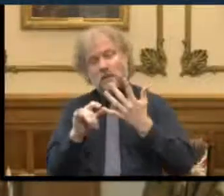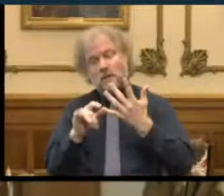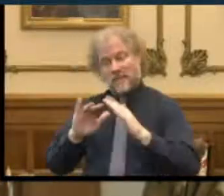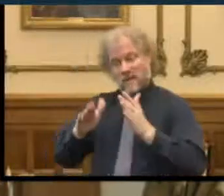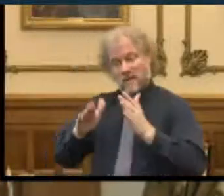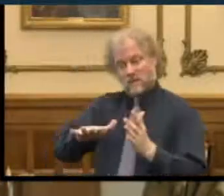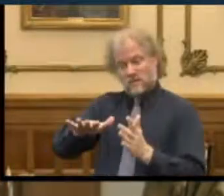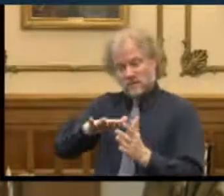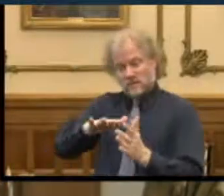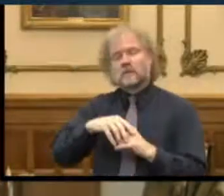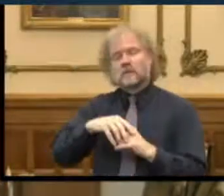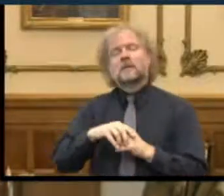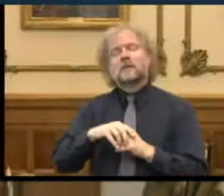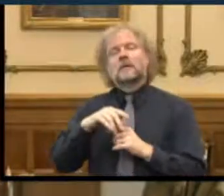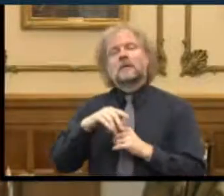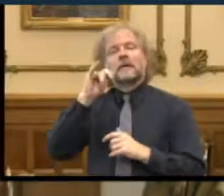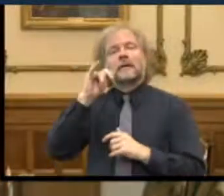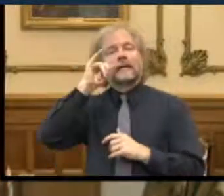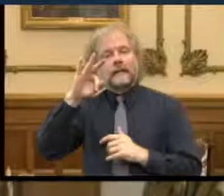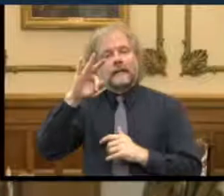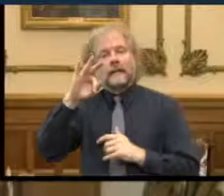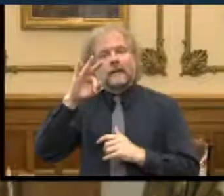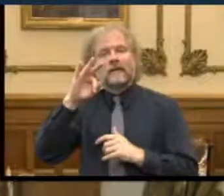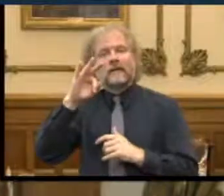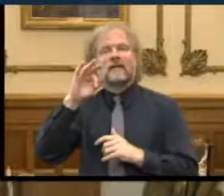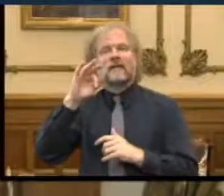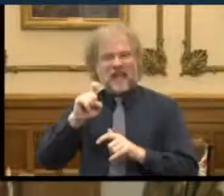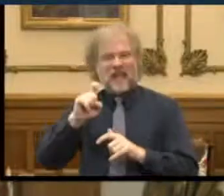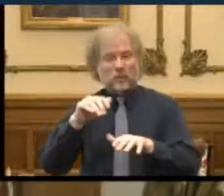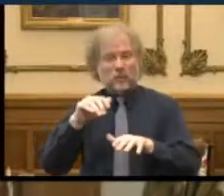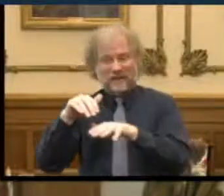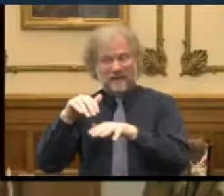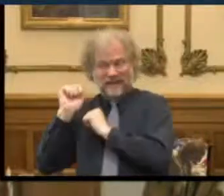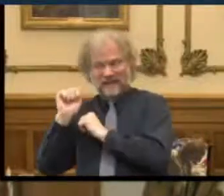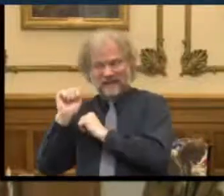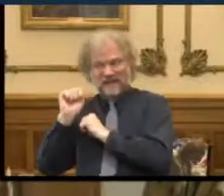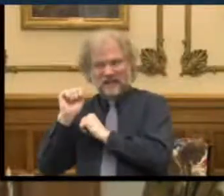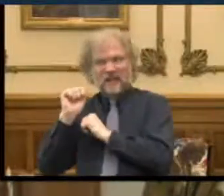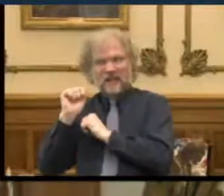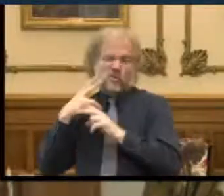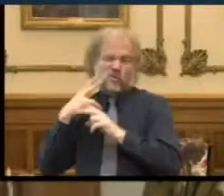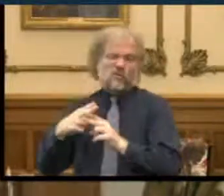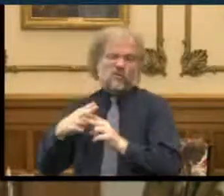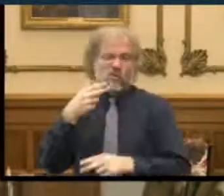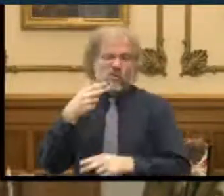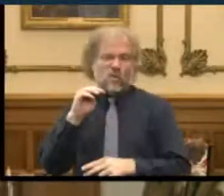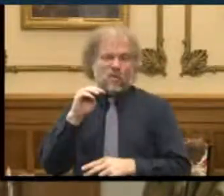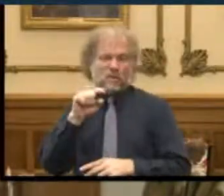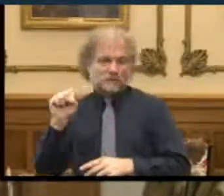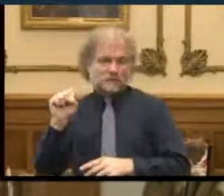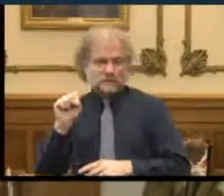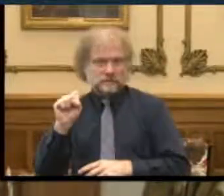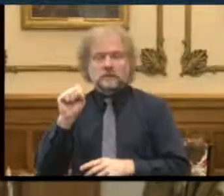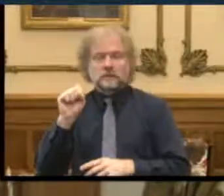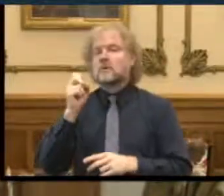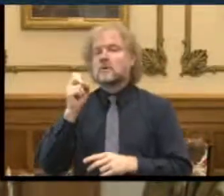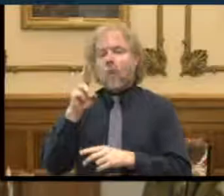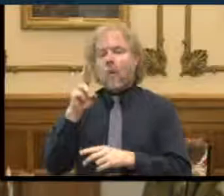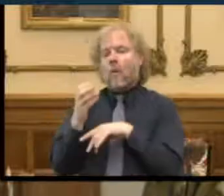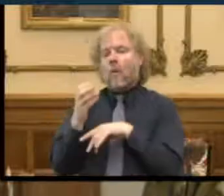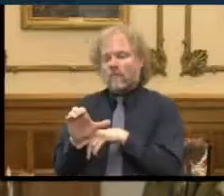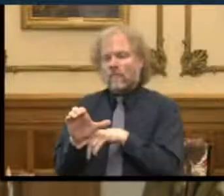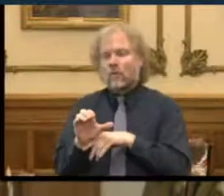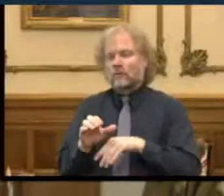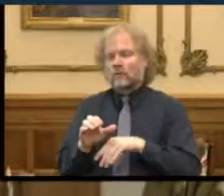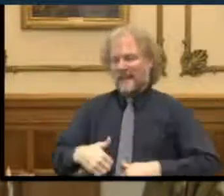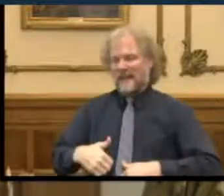household, if they were to have to leave, would be determined to be homeless or be forced to move into and live